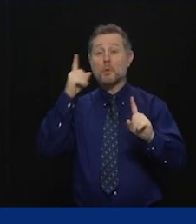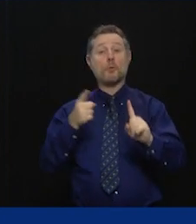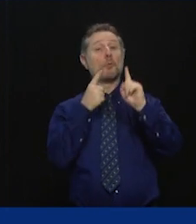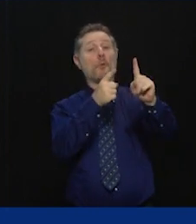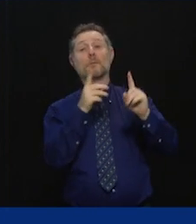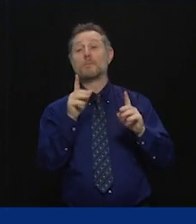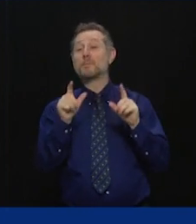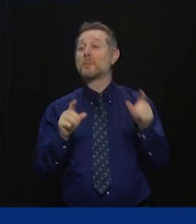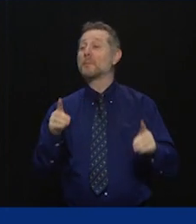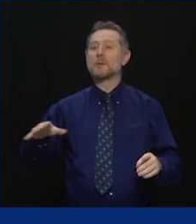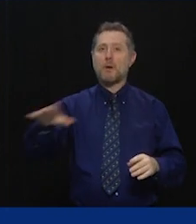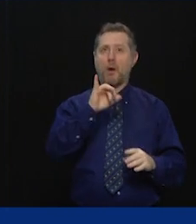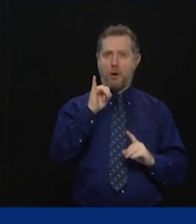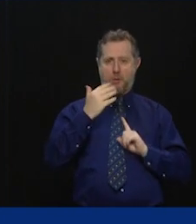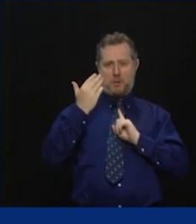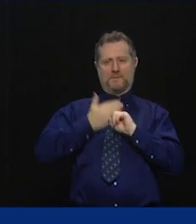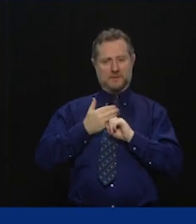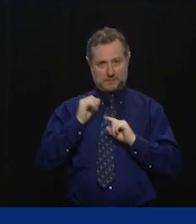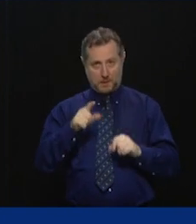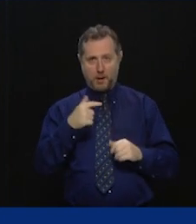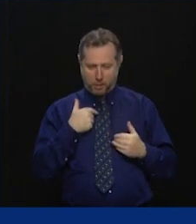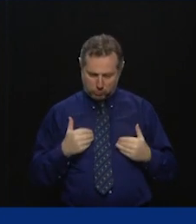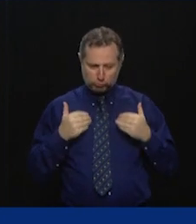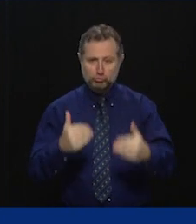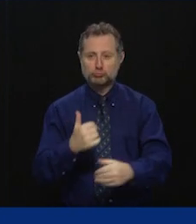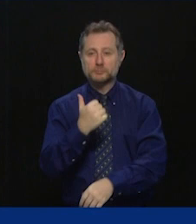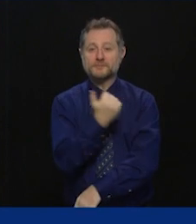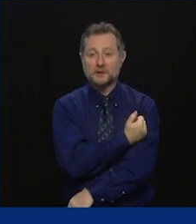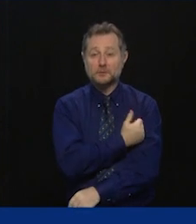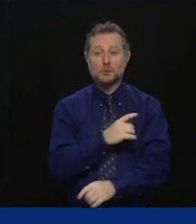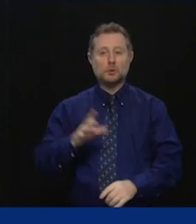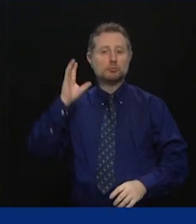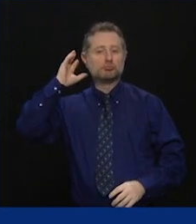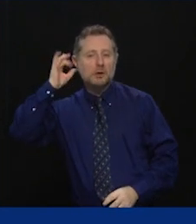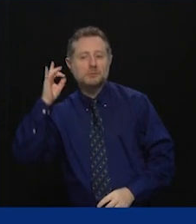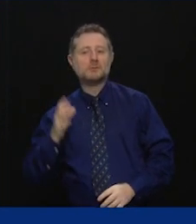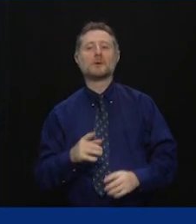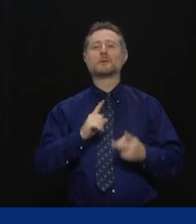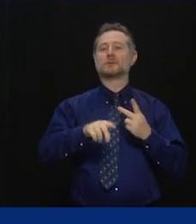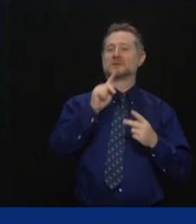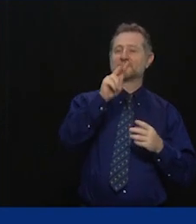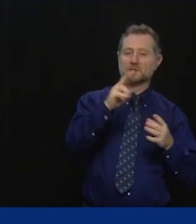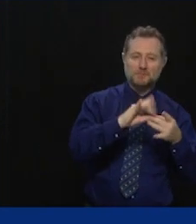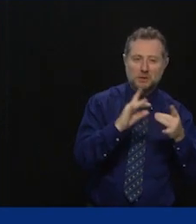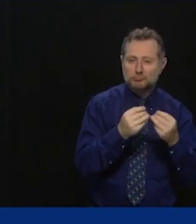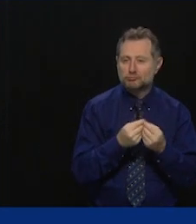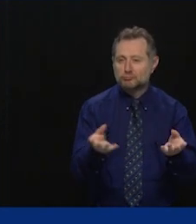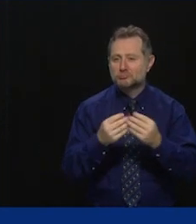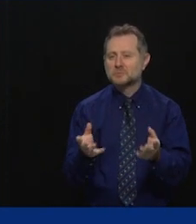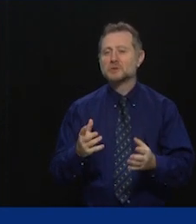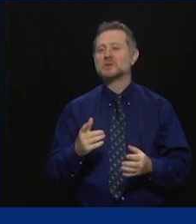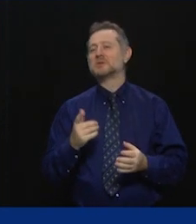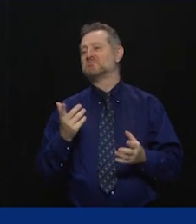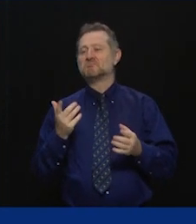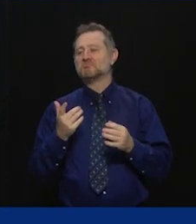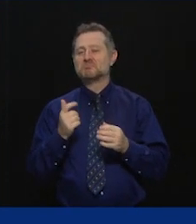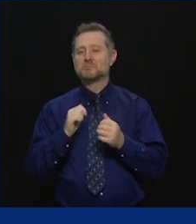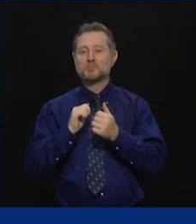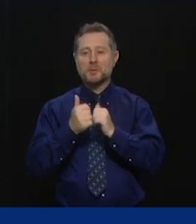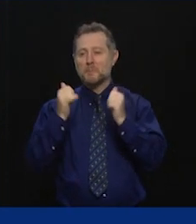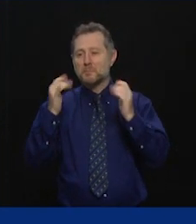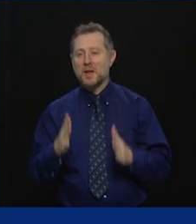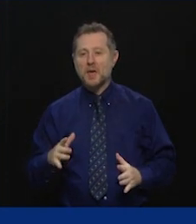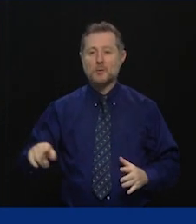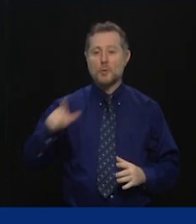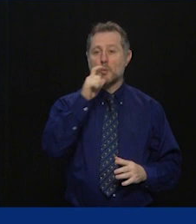special encouragement videos and radio messages with special alumni players from each of our teams. And so that's what we're doing. We're launching